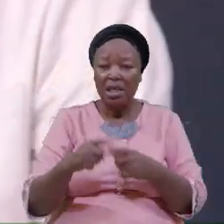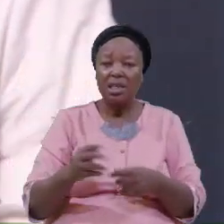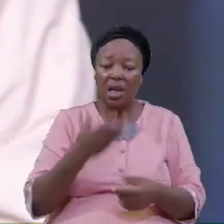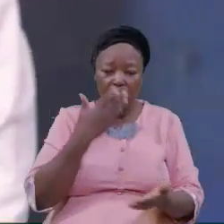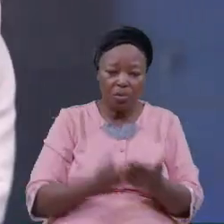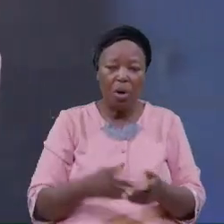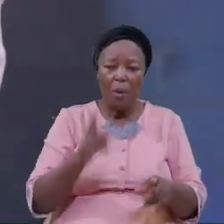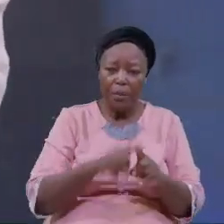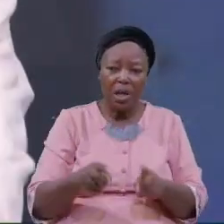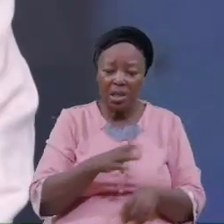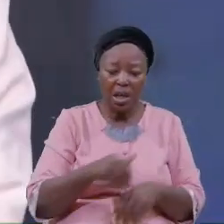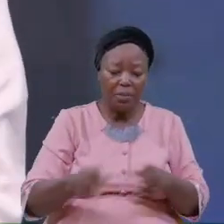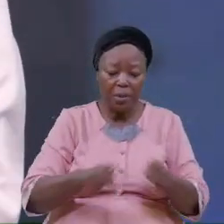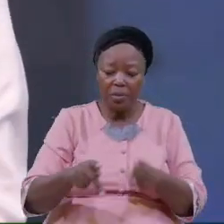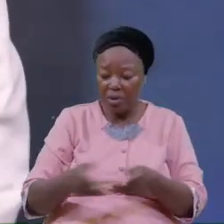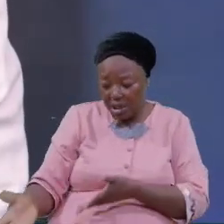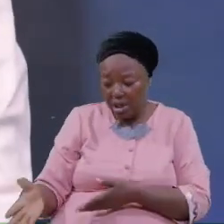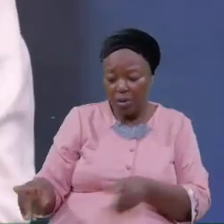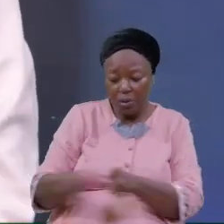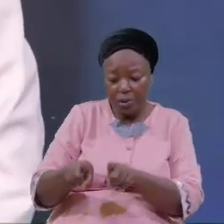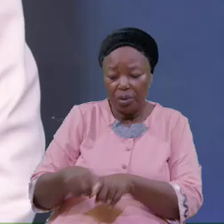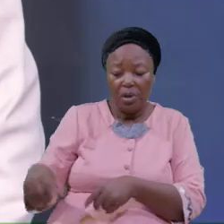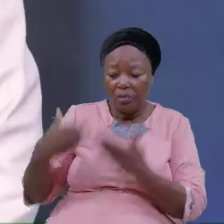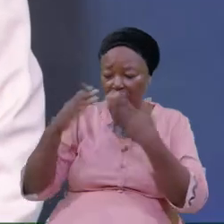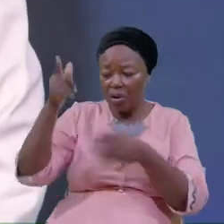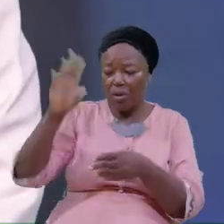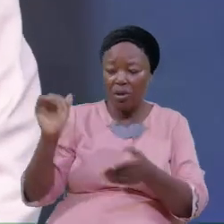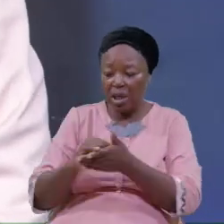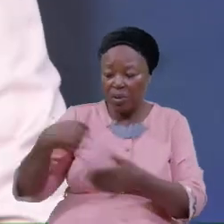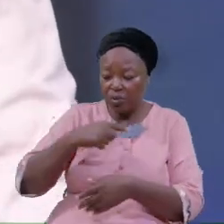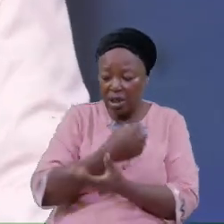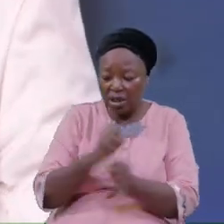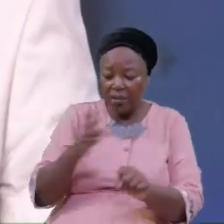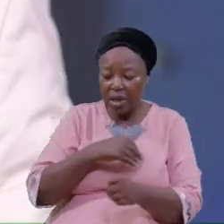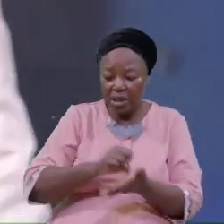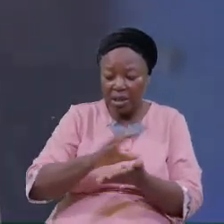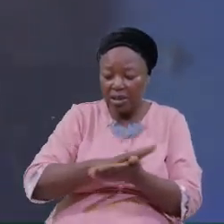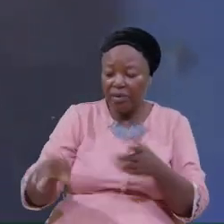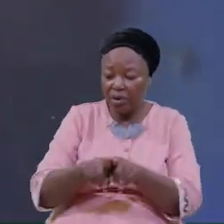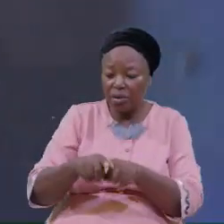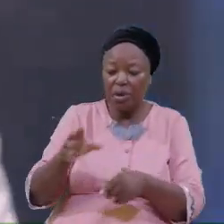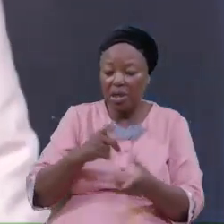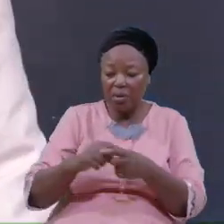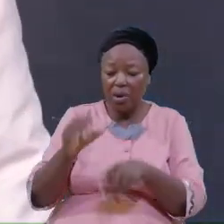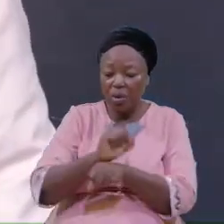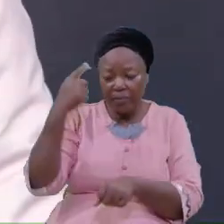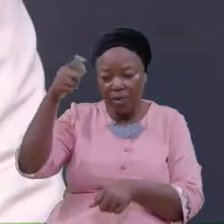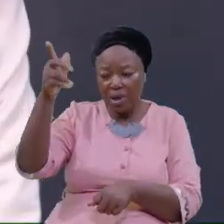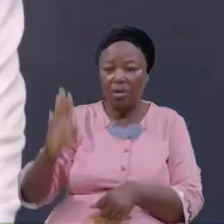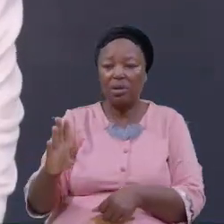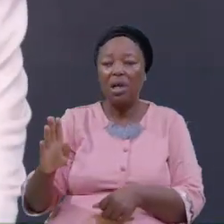this side too, thank God, were saved, were sanctified, serviceable. Why do we give